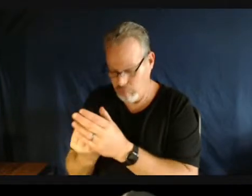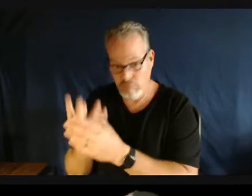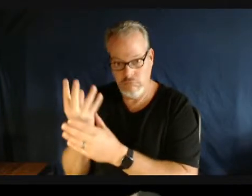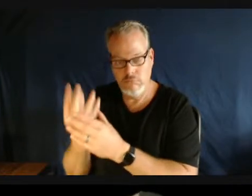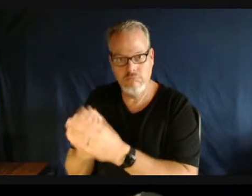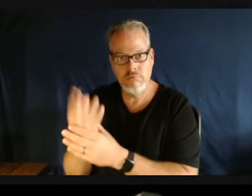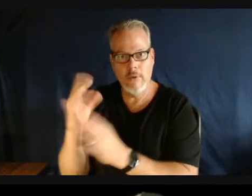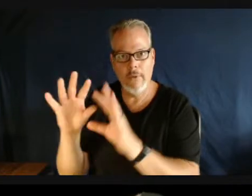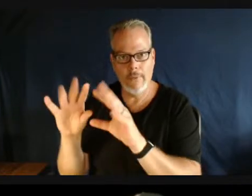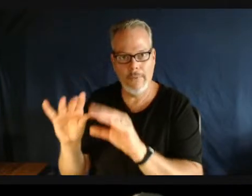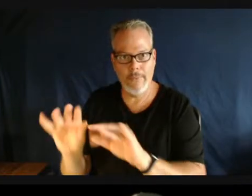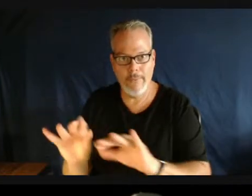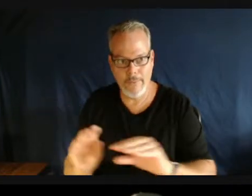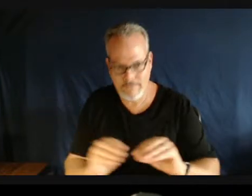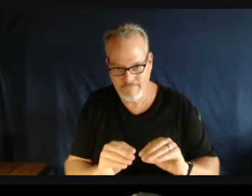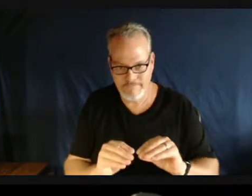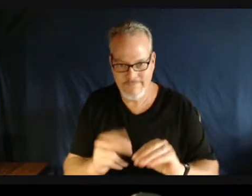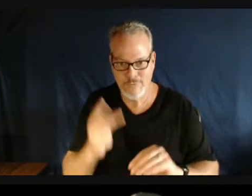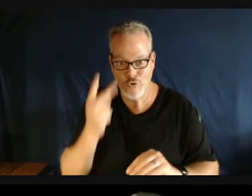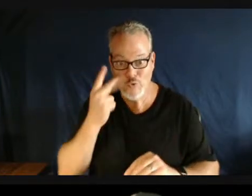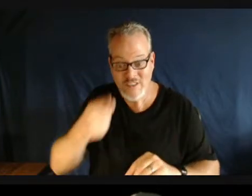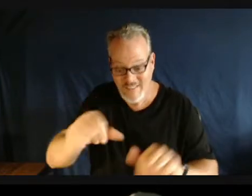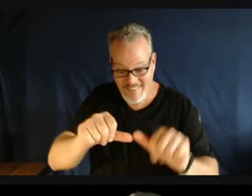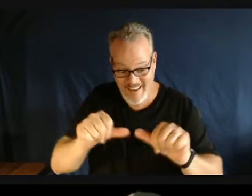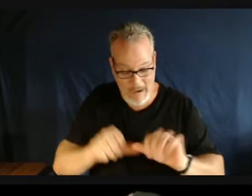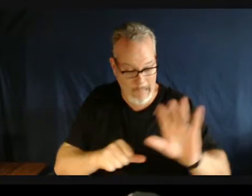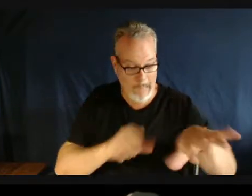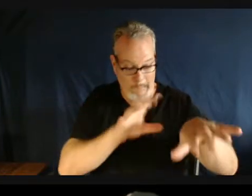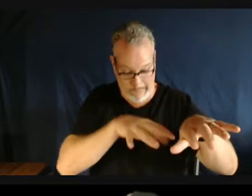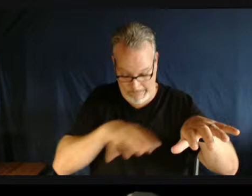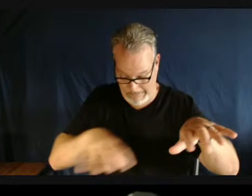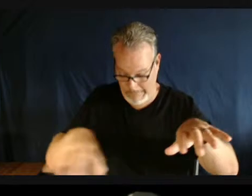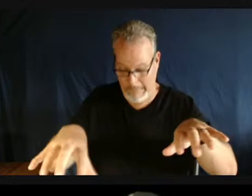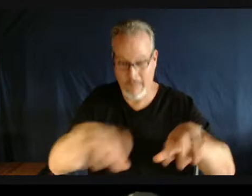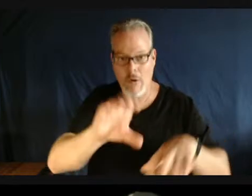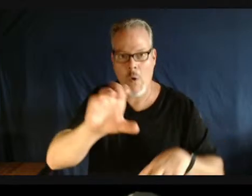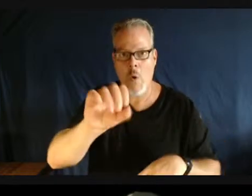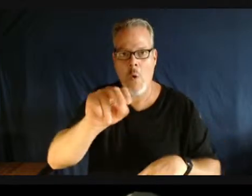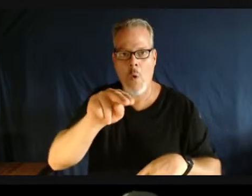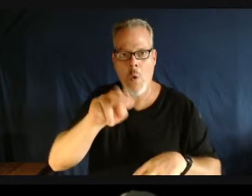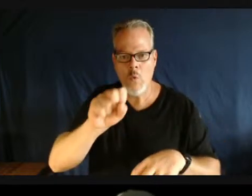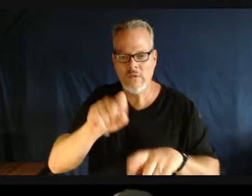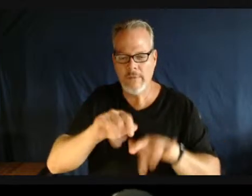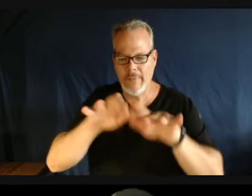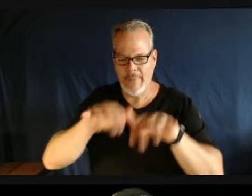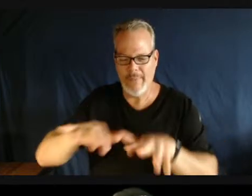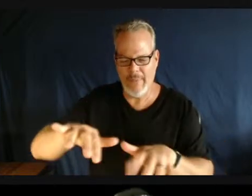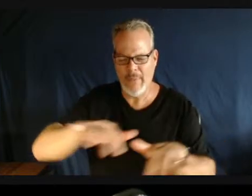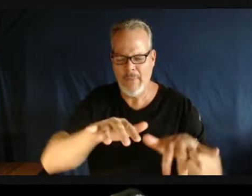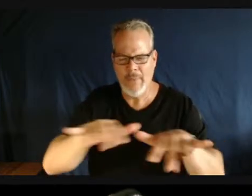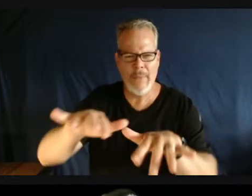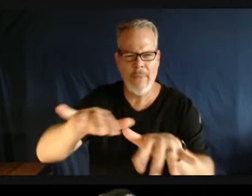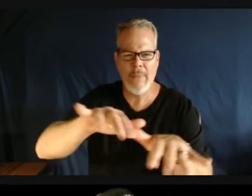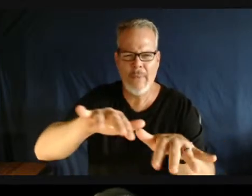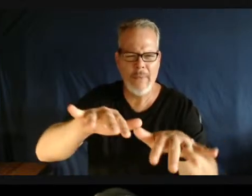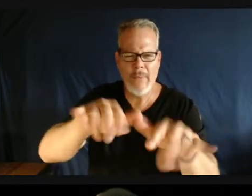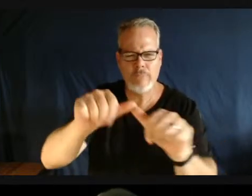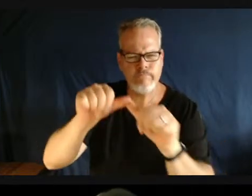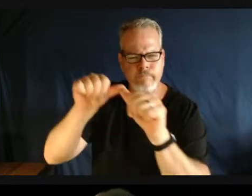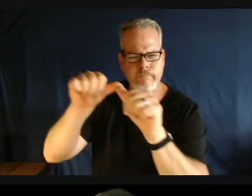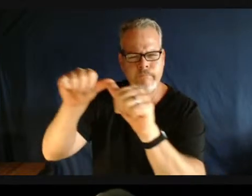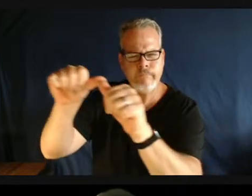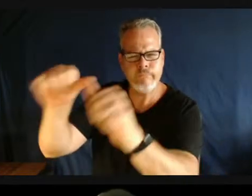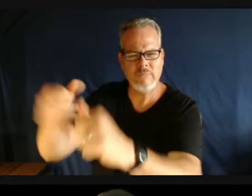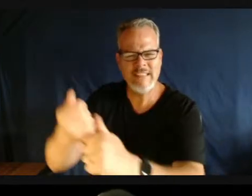the cones around the vents continue to flow with that hot fluid material for several hours after the fountaining